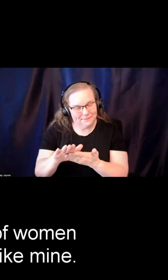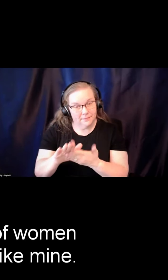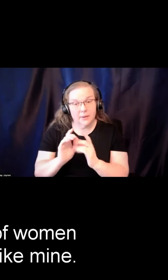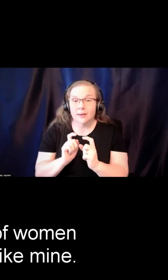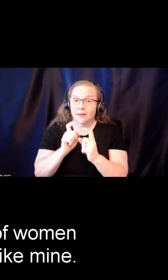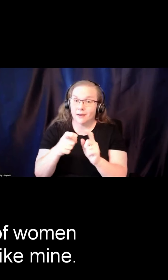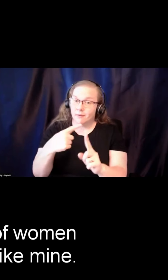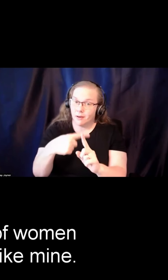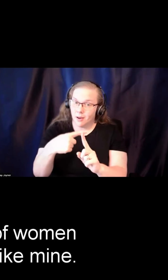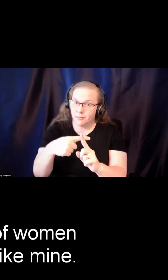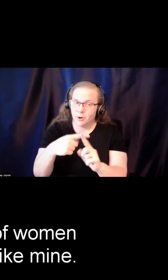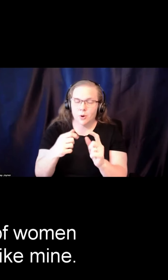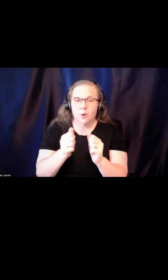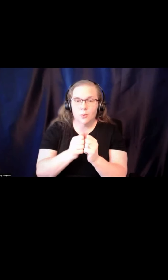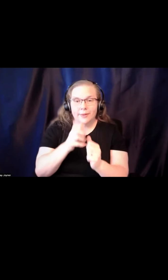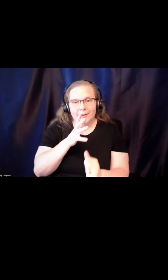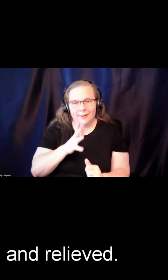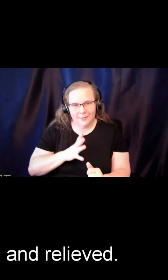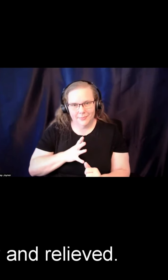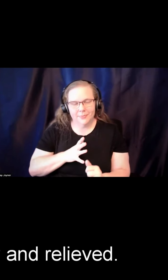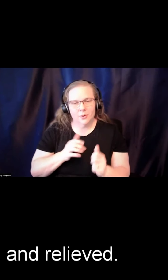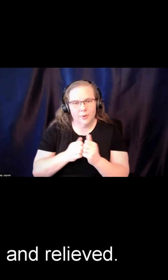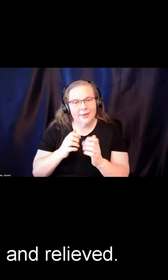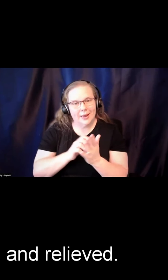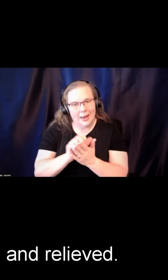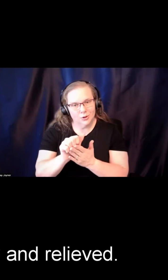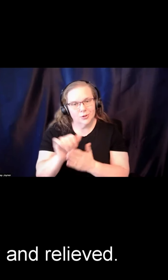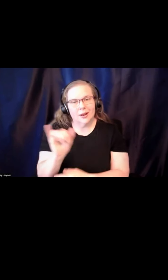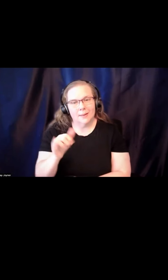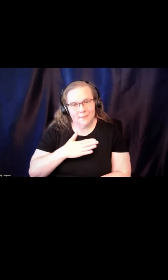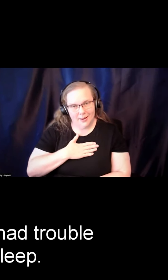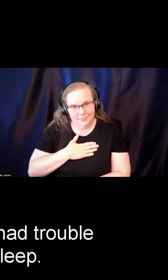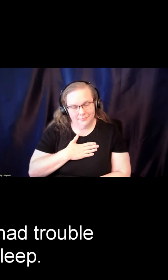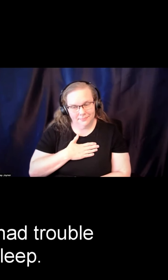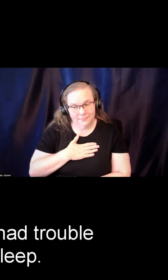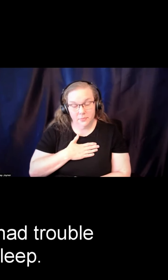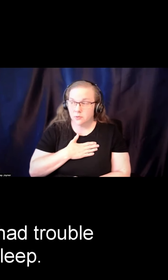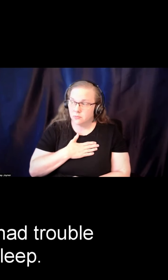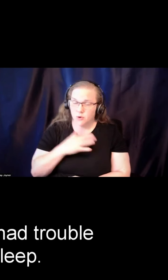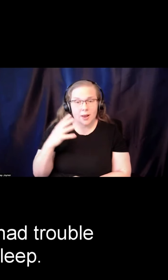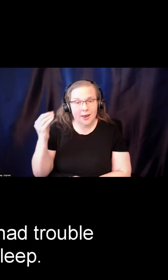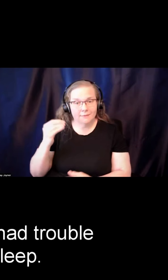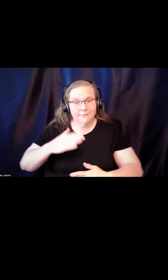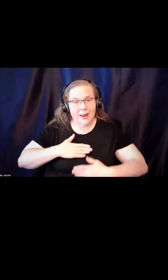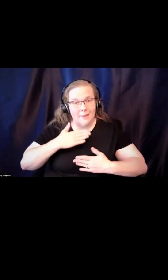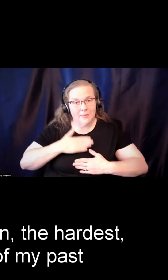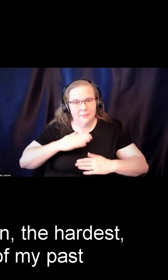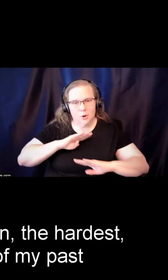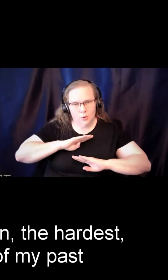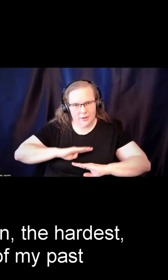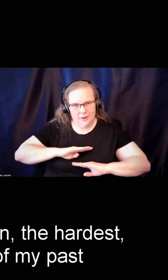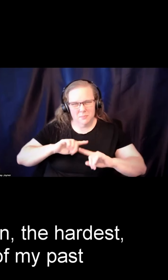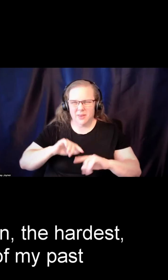outlook for the future of women with cancers like mine. I went away happy and relieved. Yet that night I had trouble going to sleep,